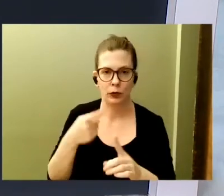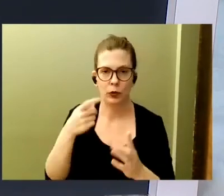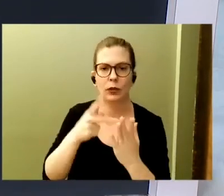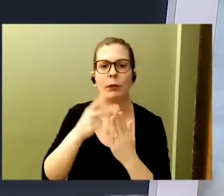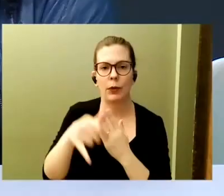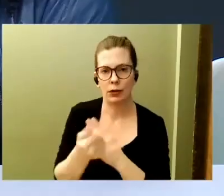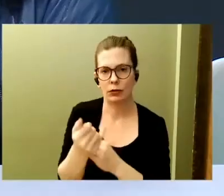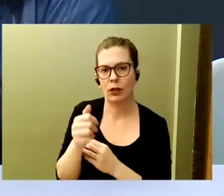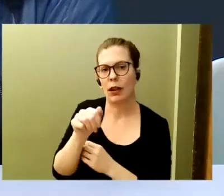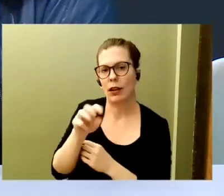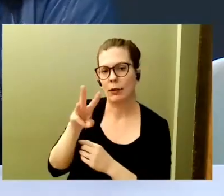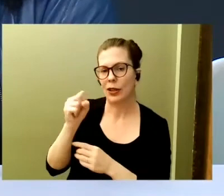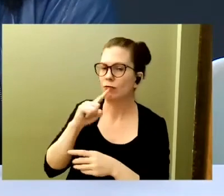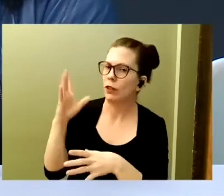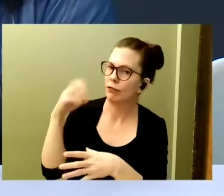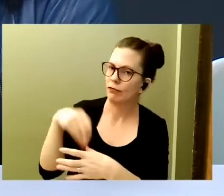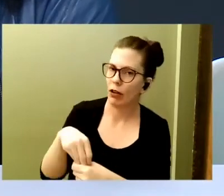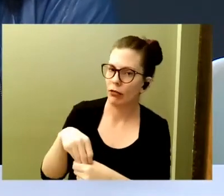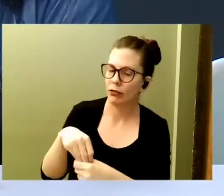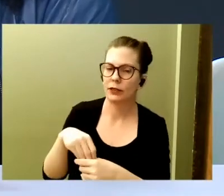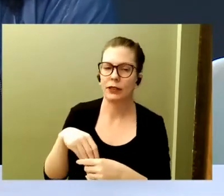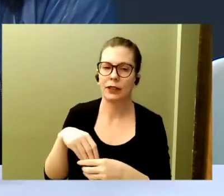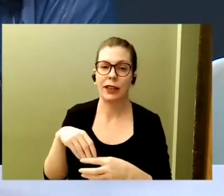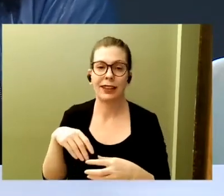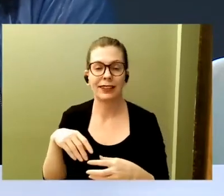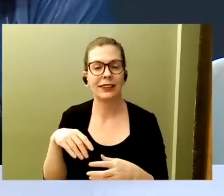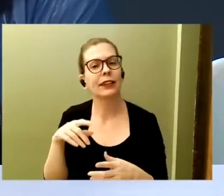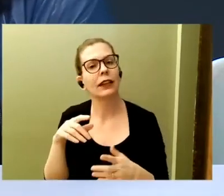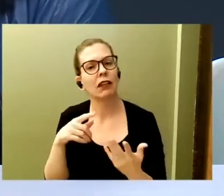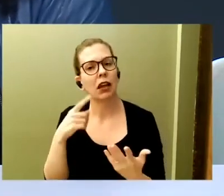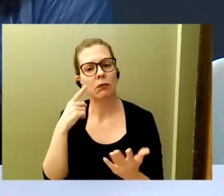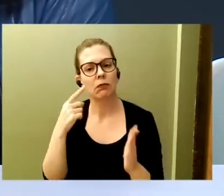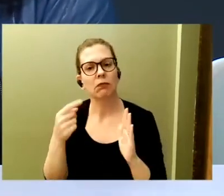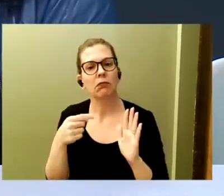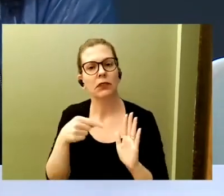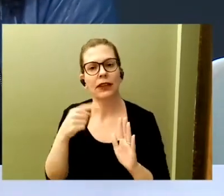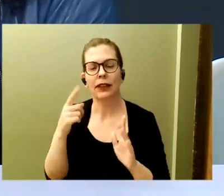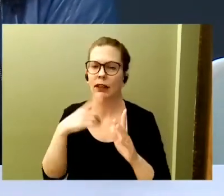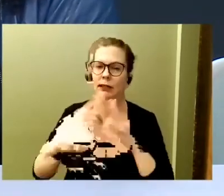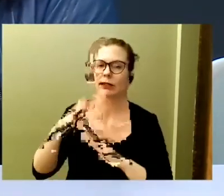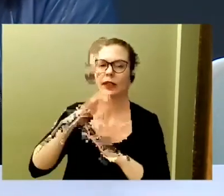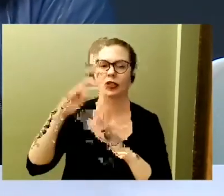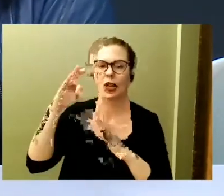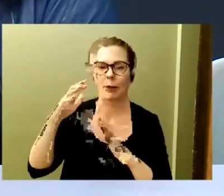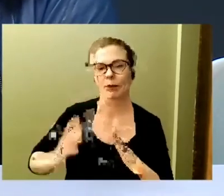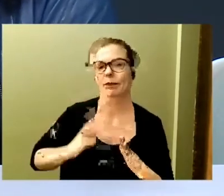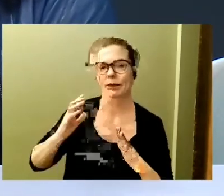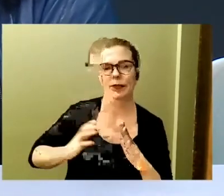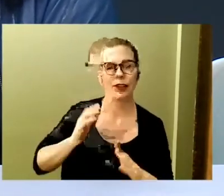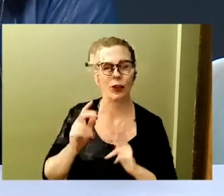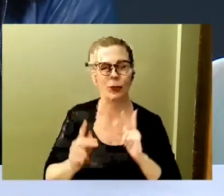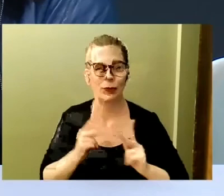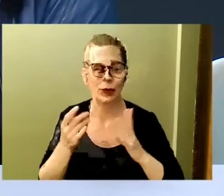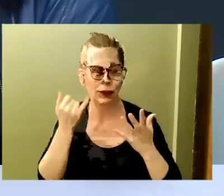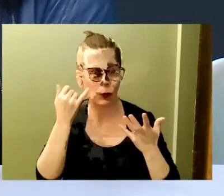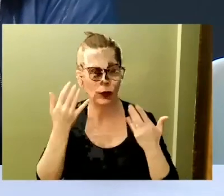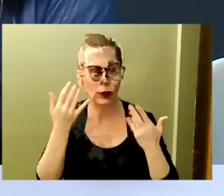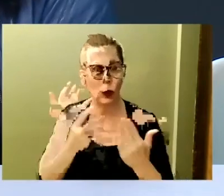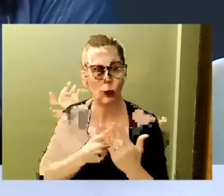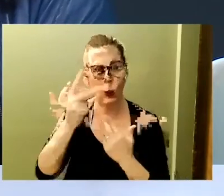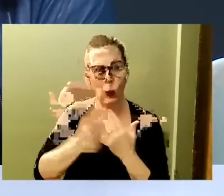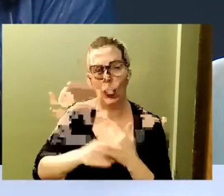involved with, and it's like considered the creme de la creme, if you will, for people who want to program the Jupyter notebooks. It's pretty powerful,